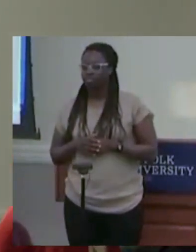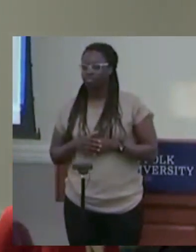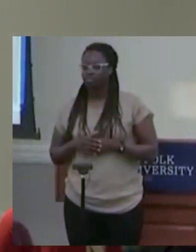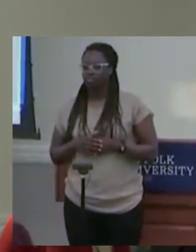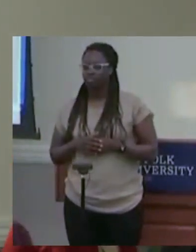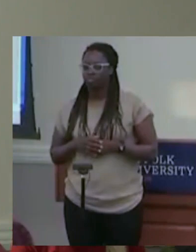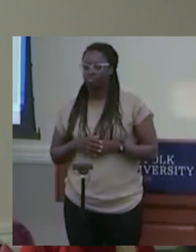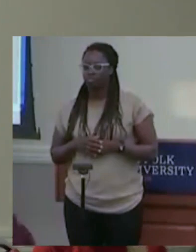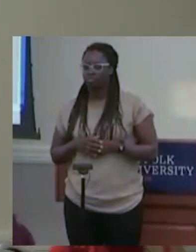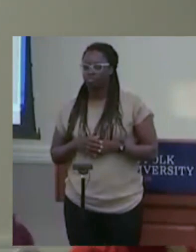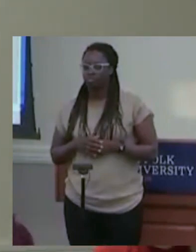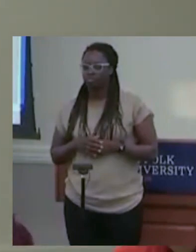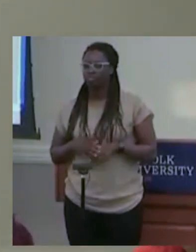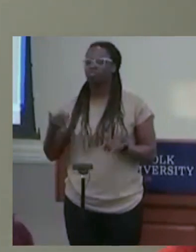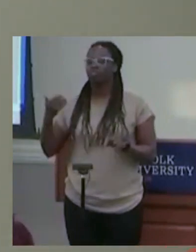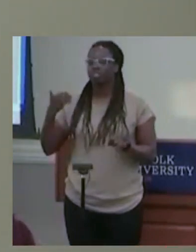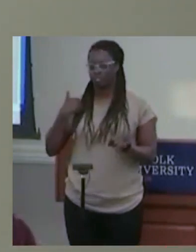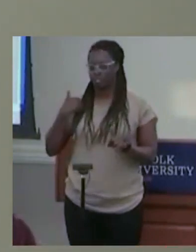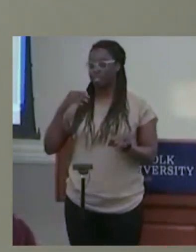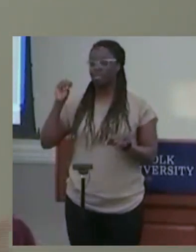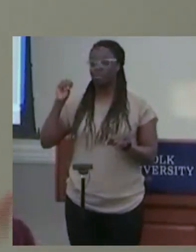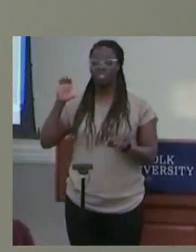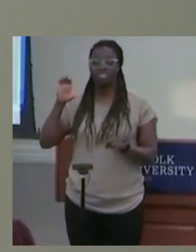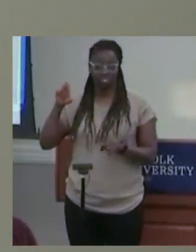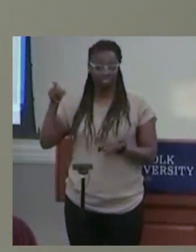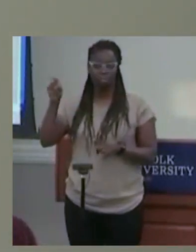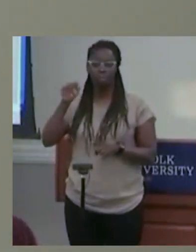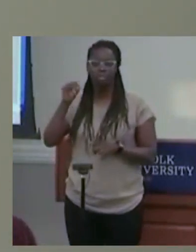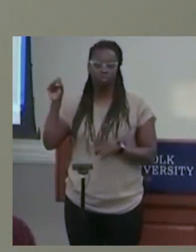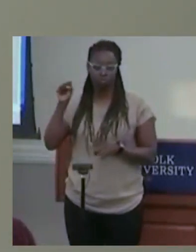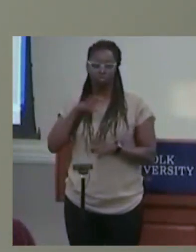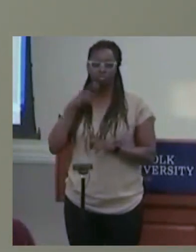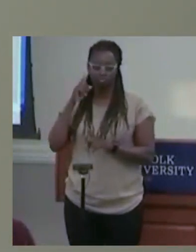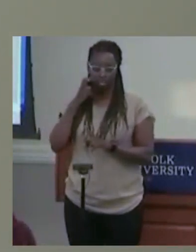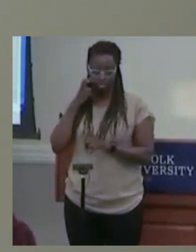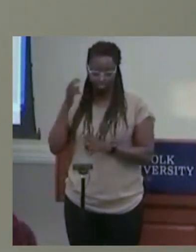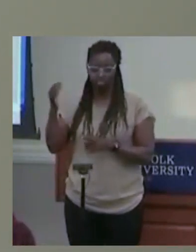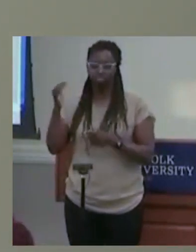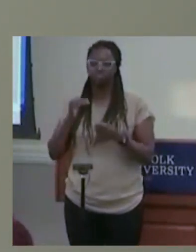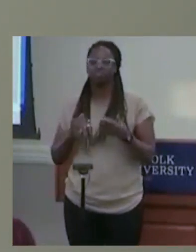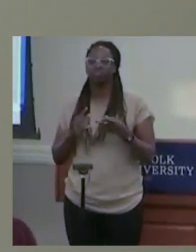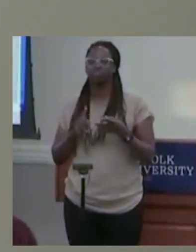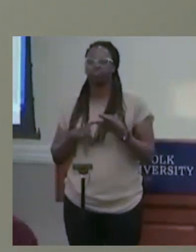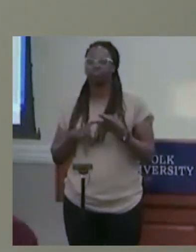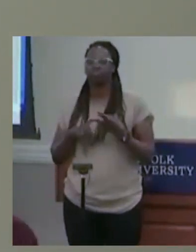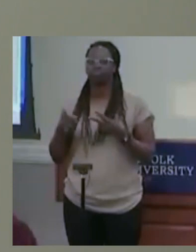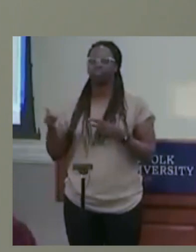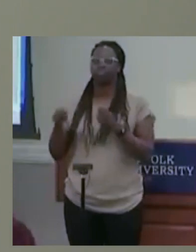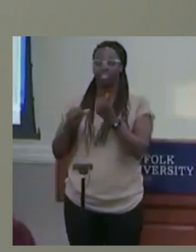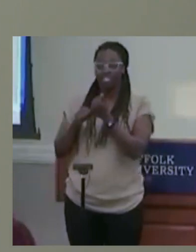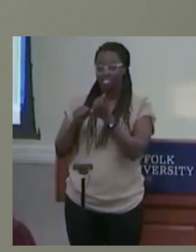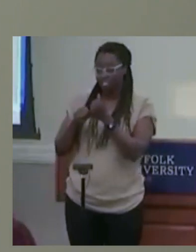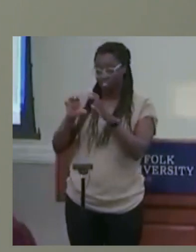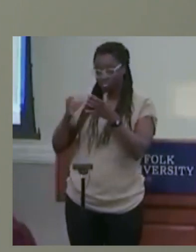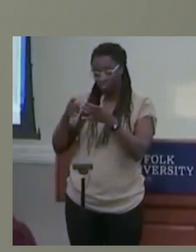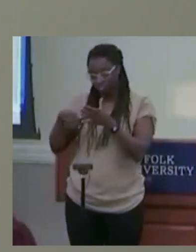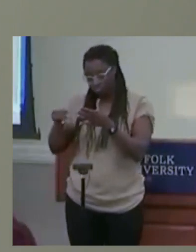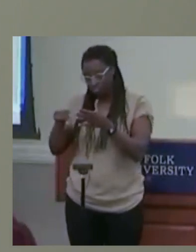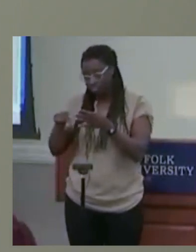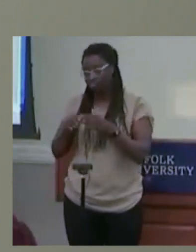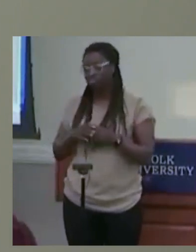Blind folks on our board assisting, the subcommittee assisting, and officially there